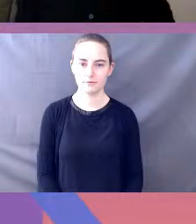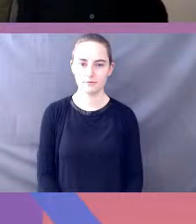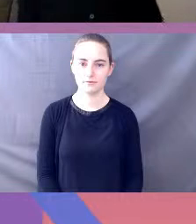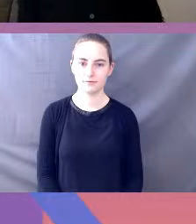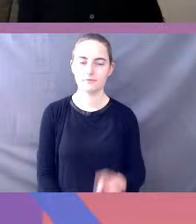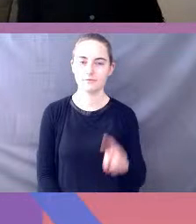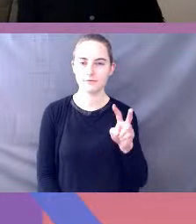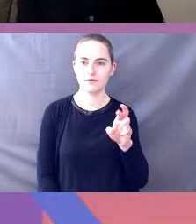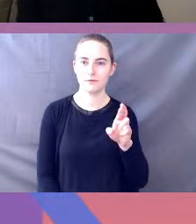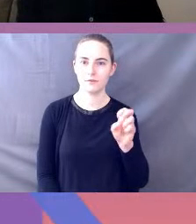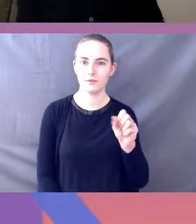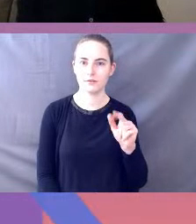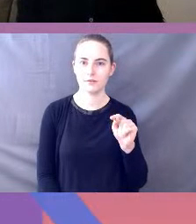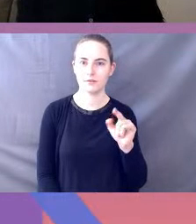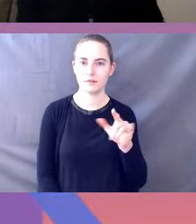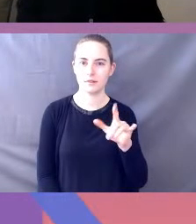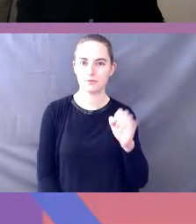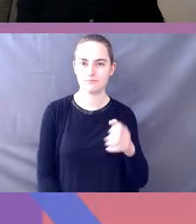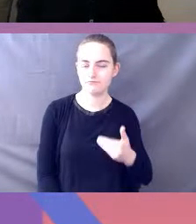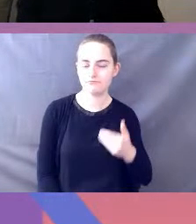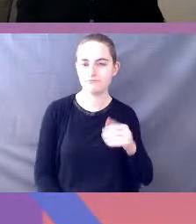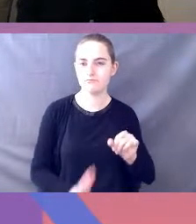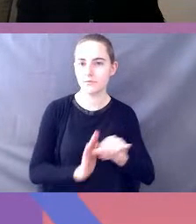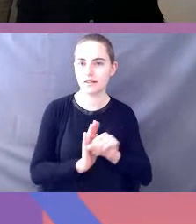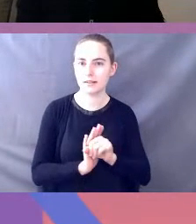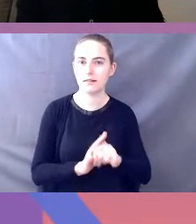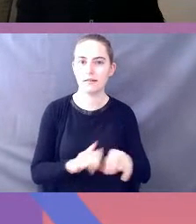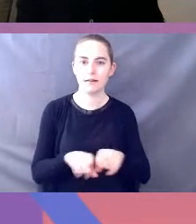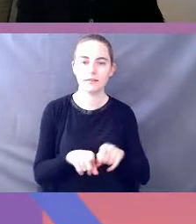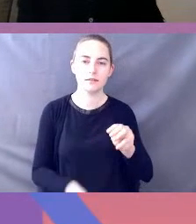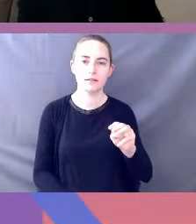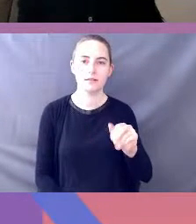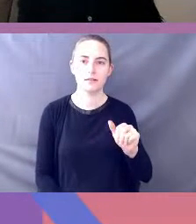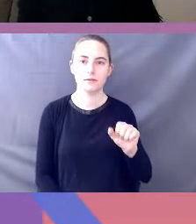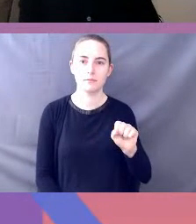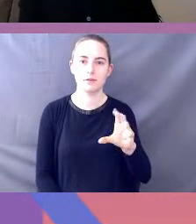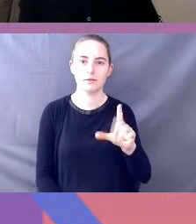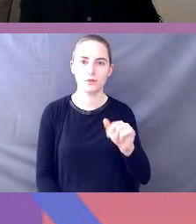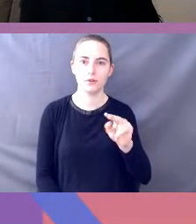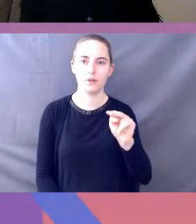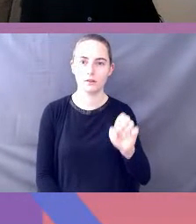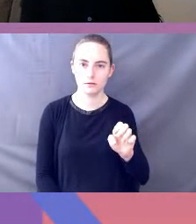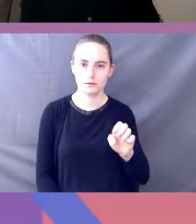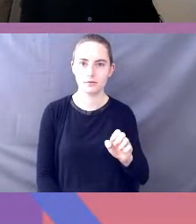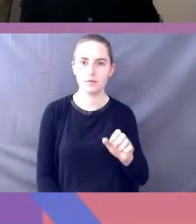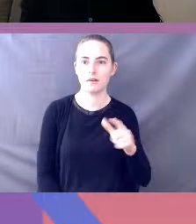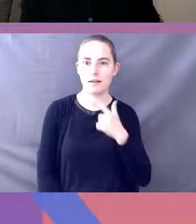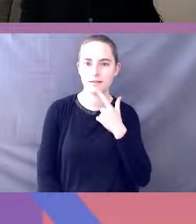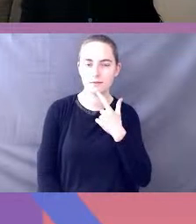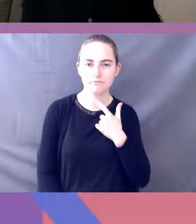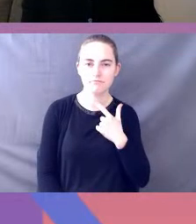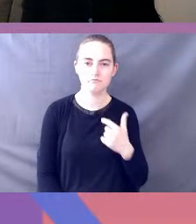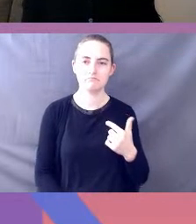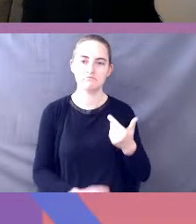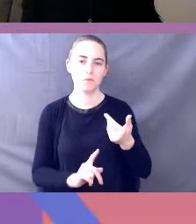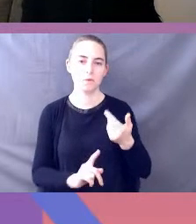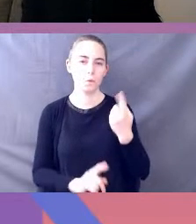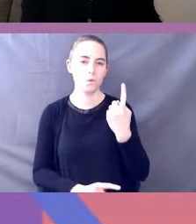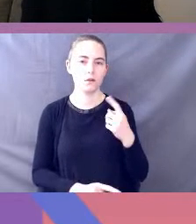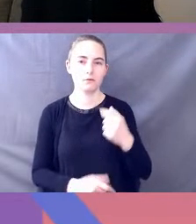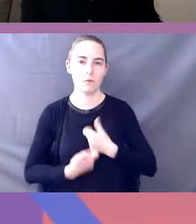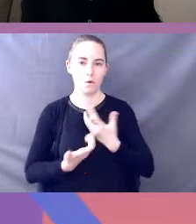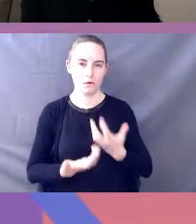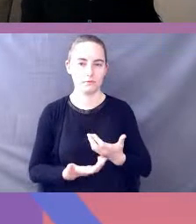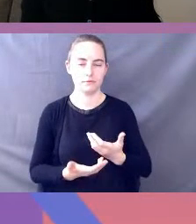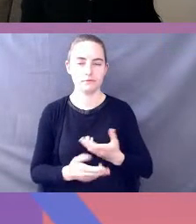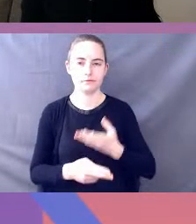So it's important. I have a poem called Me. I've been performing this poem for 10 years. It's carried